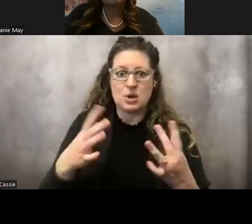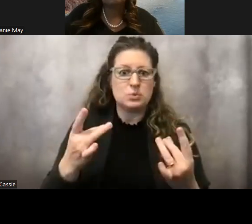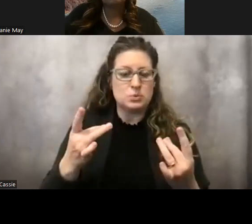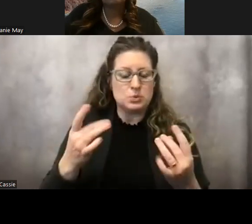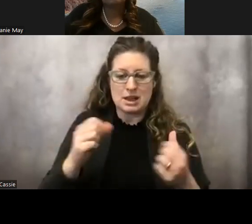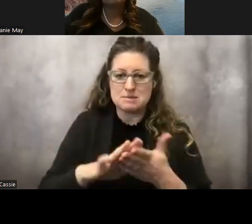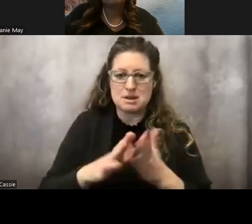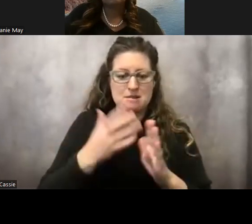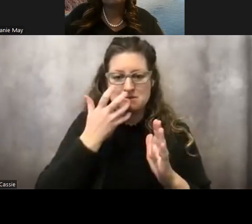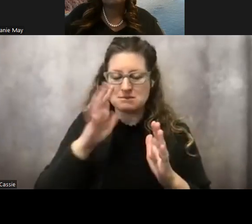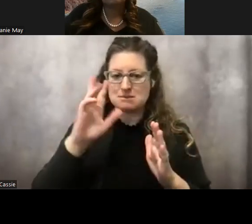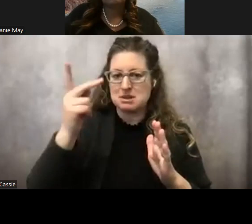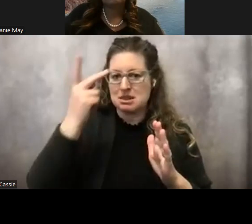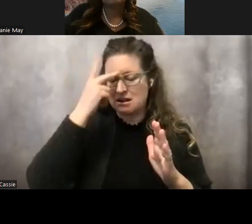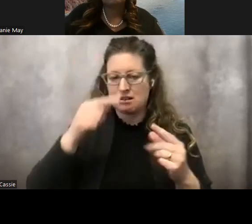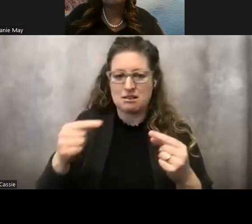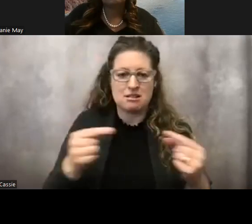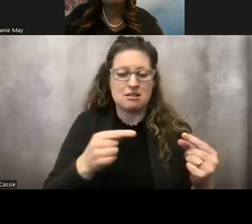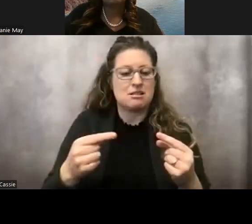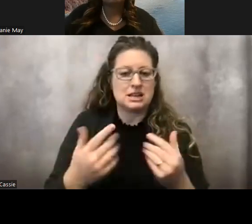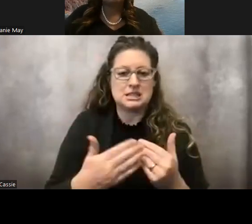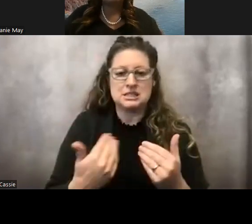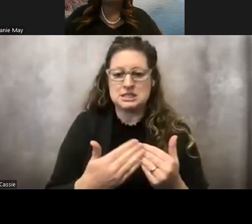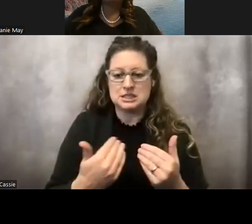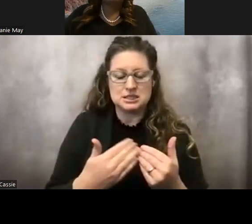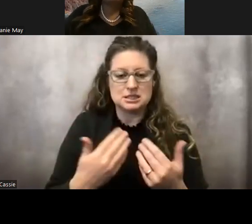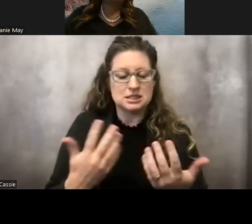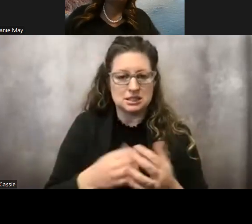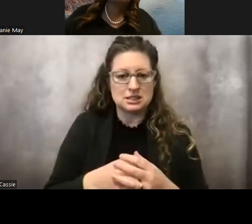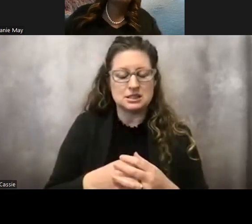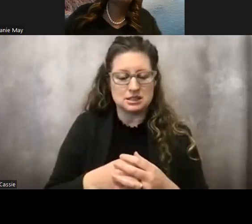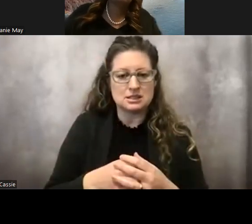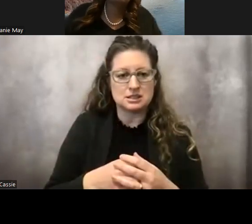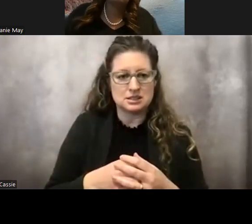interaction. And I think that the conversation ends up being more